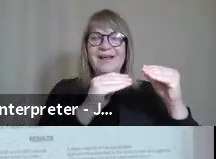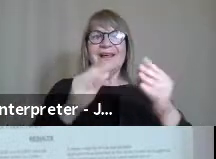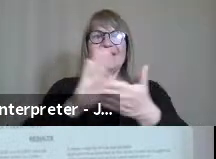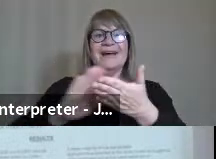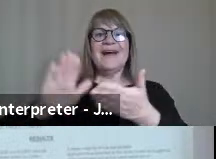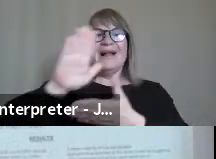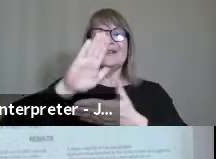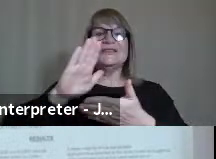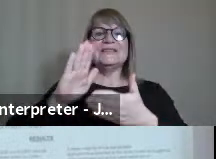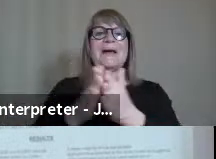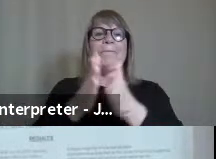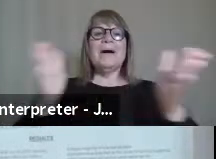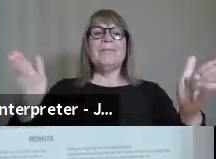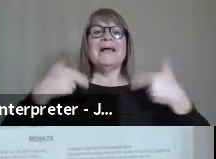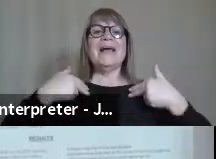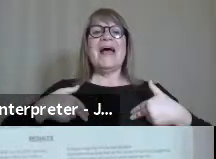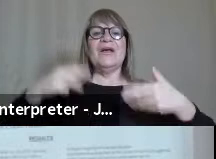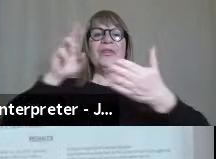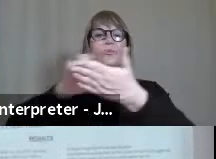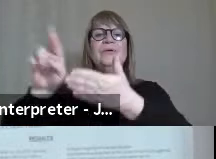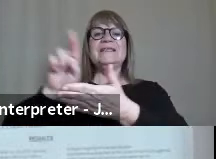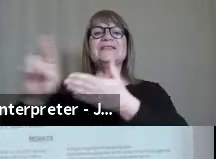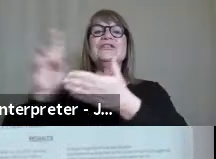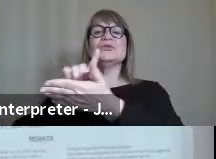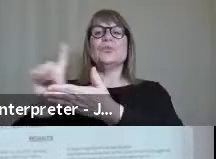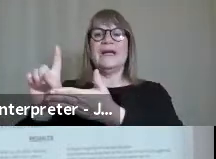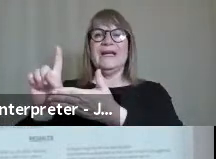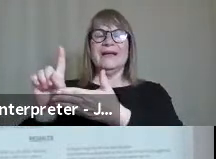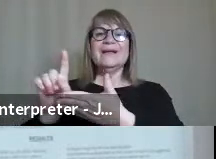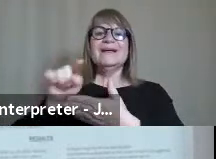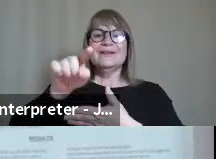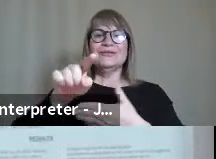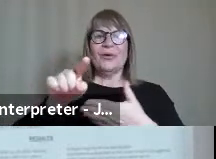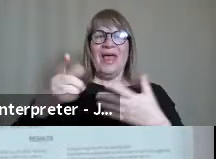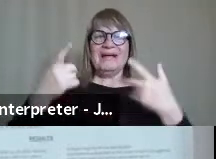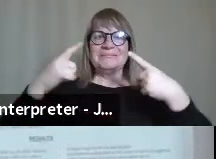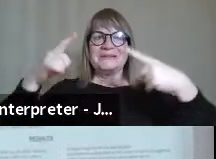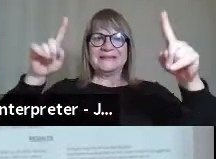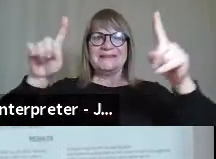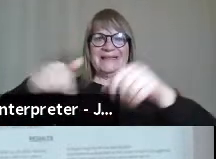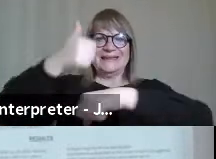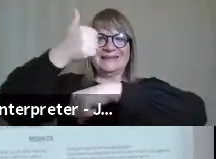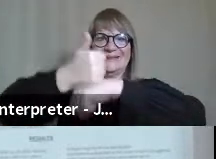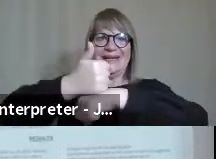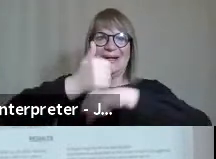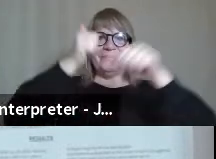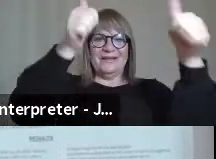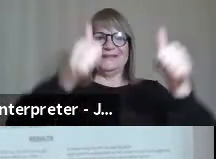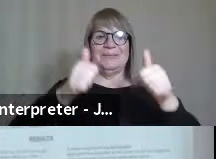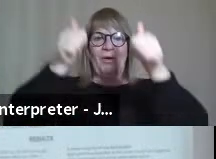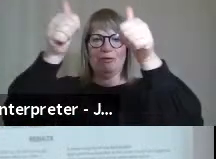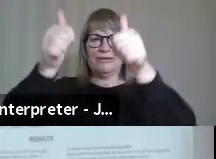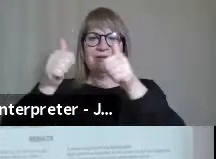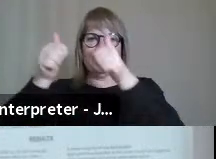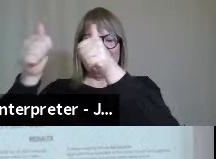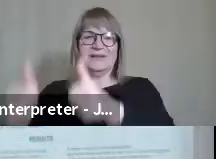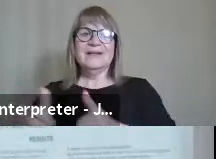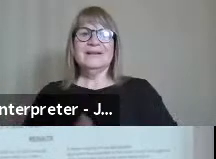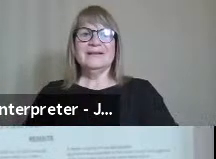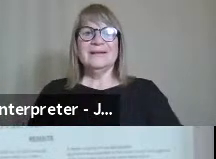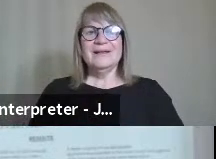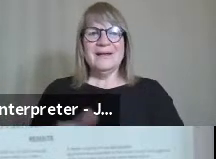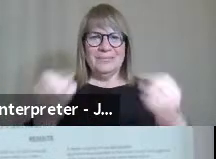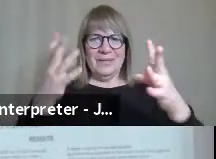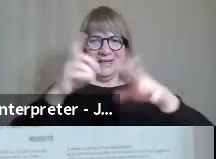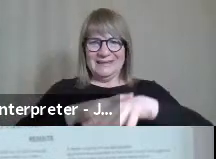week at the end of that semester and i'll just say for me personally in public health a field that often you know sees itself as